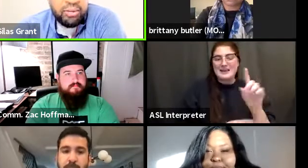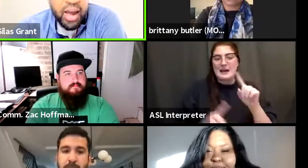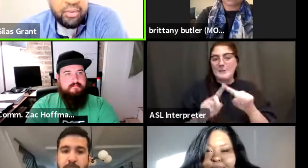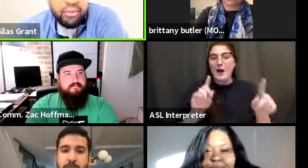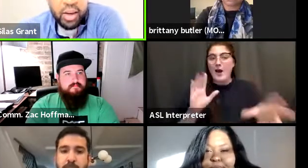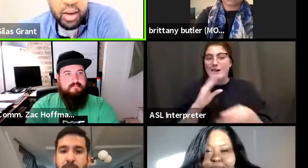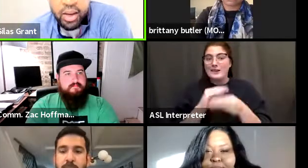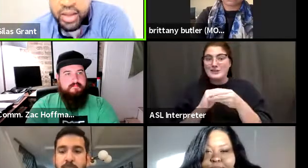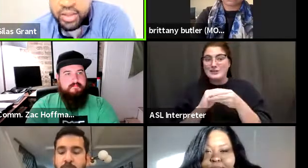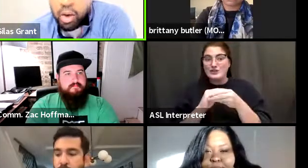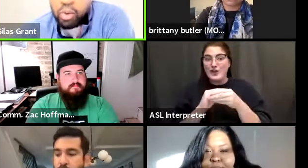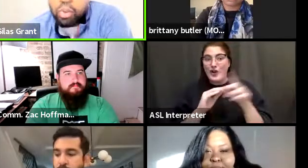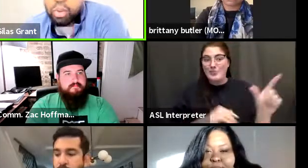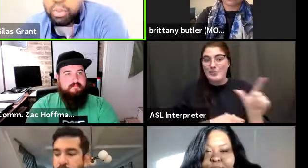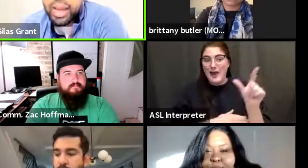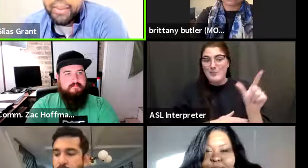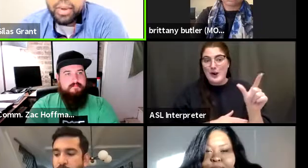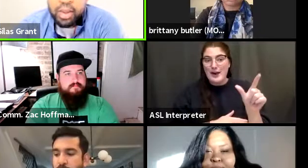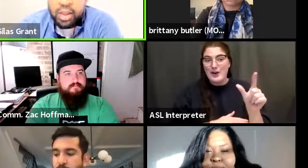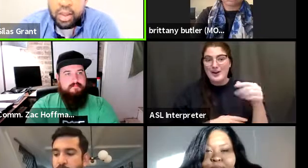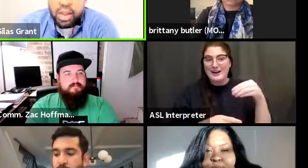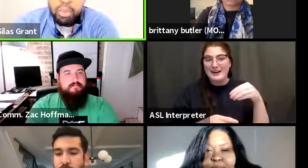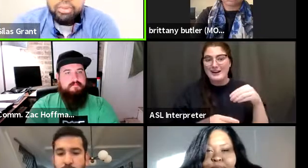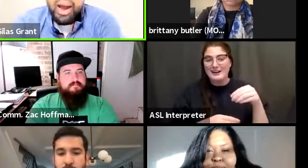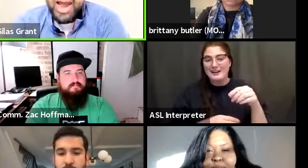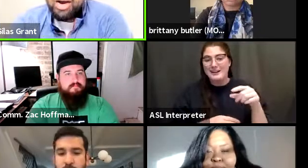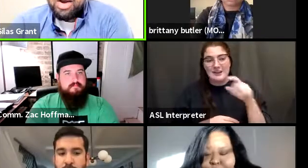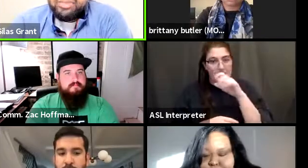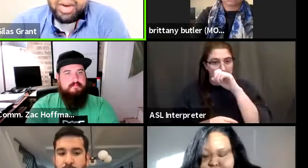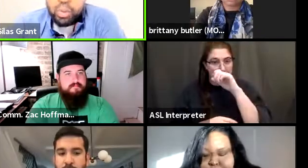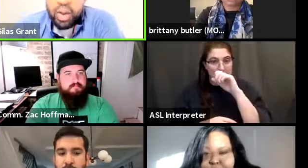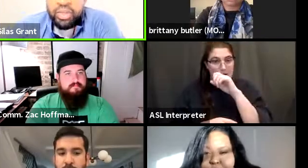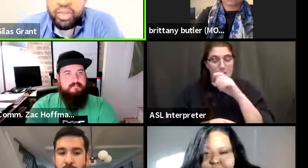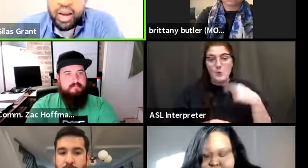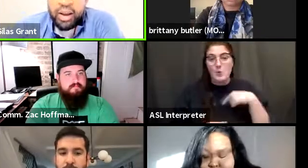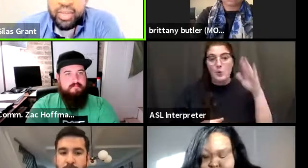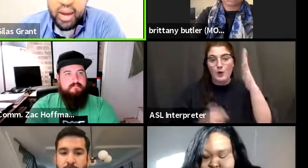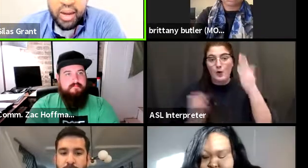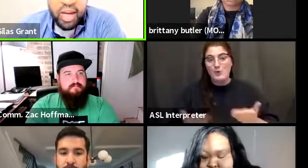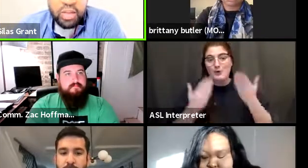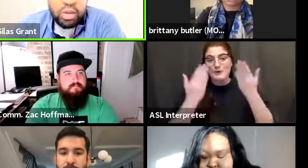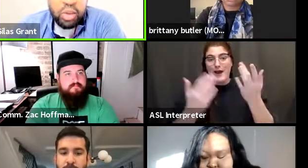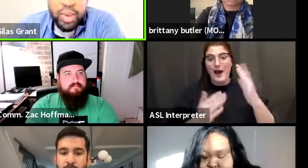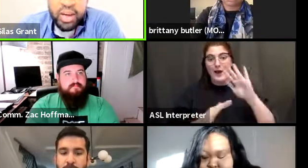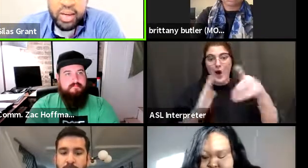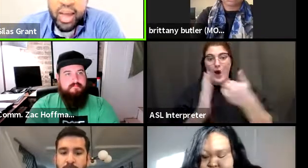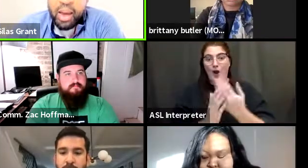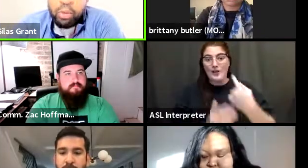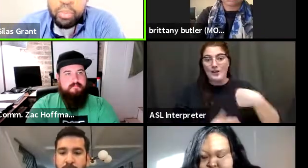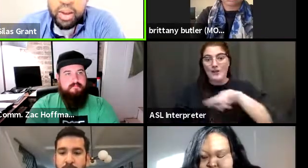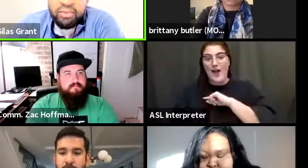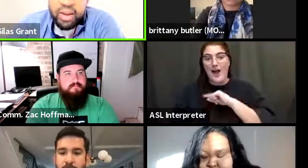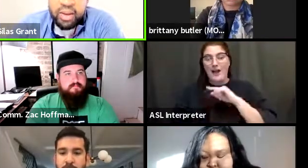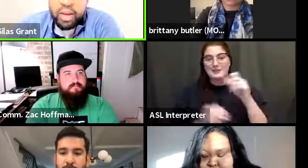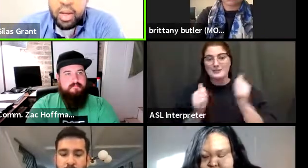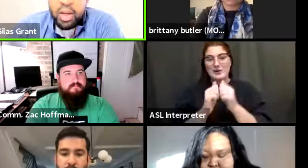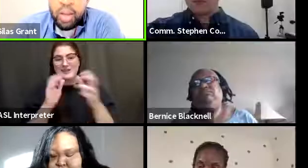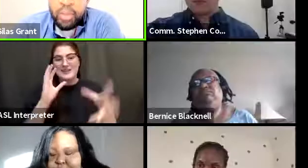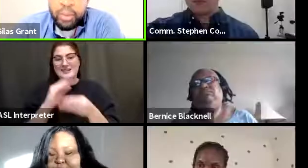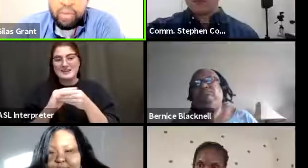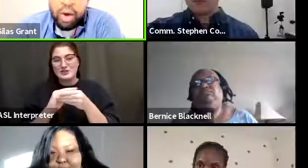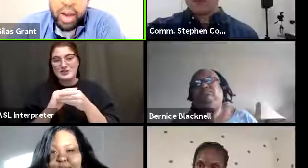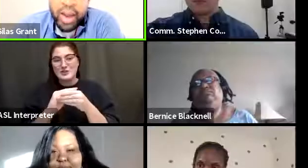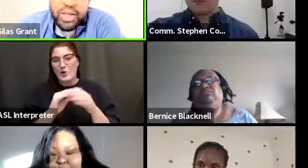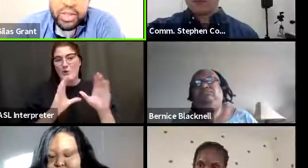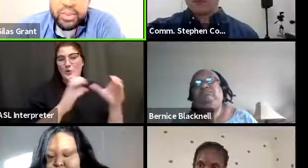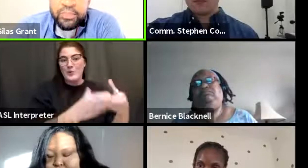library in 5 whole will be able to provide all of us with that additional amenity that will benefit